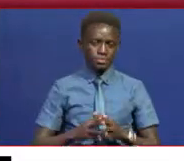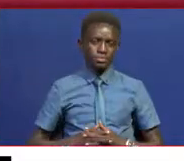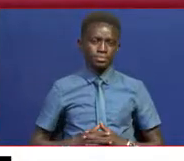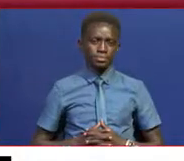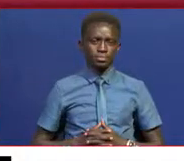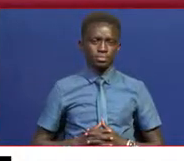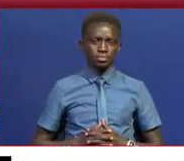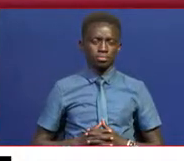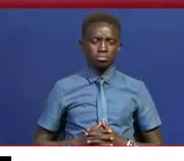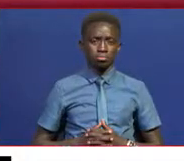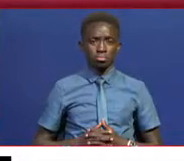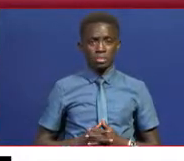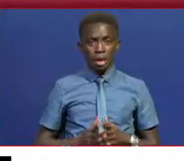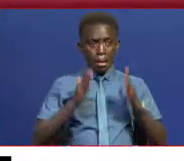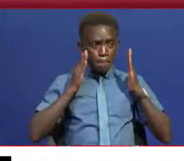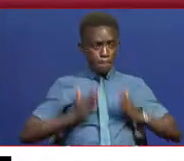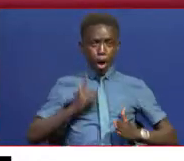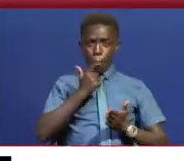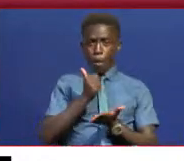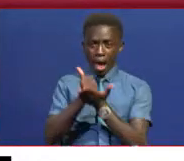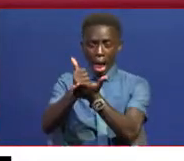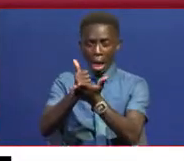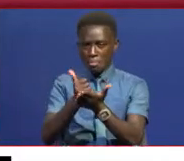Na sijui nani atakusaidia.